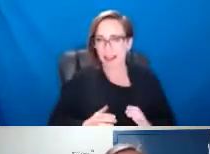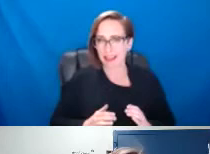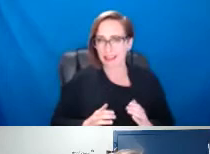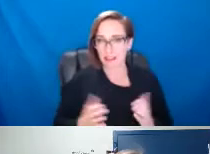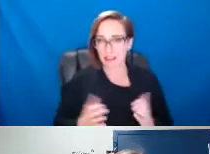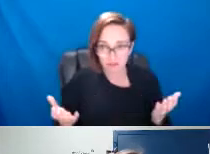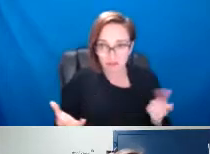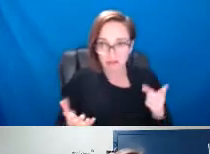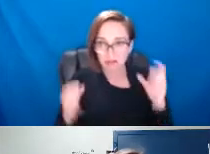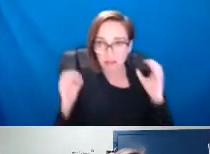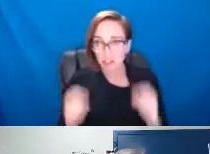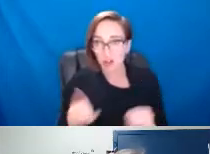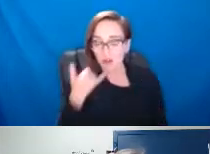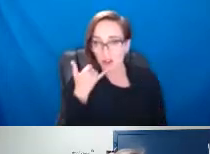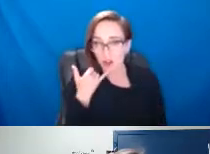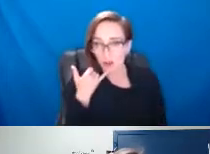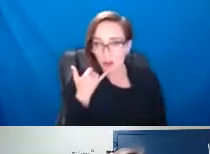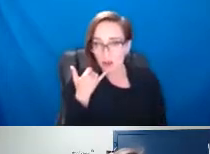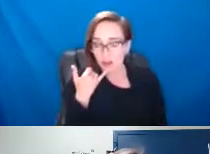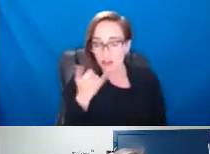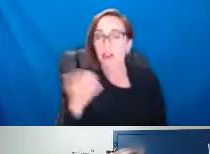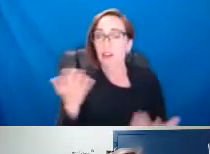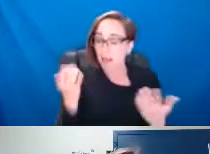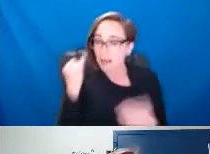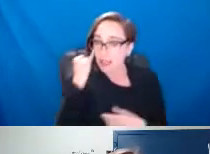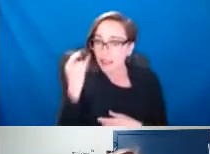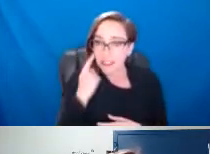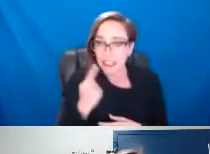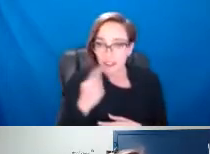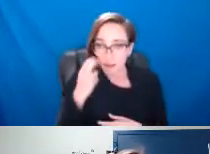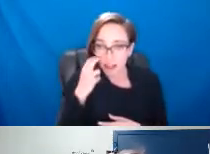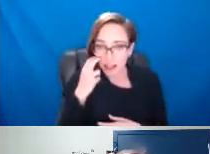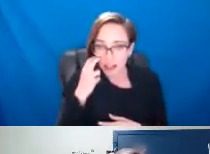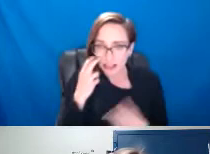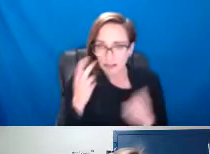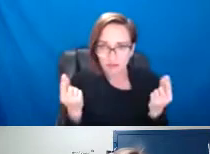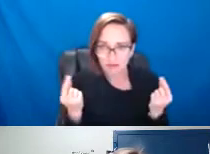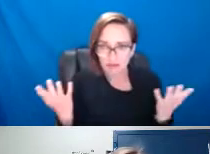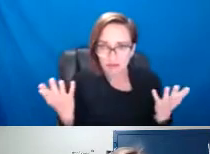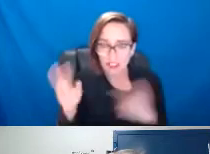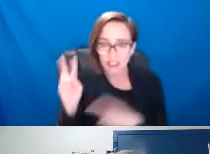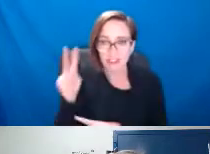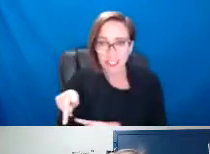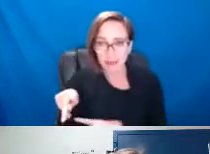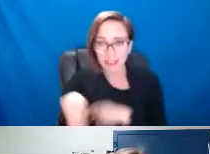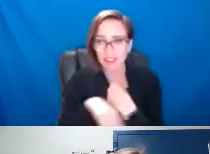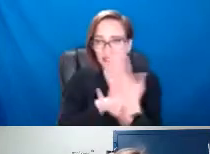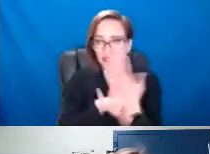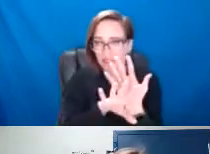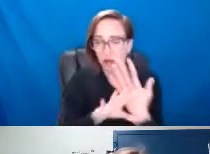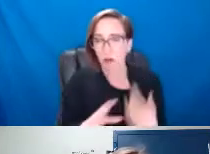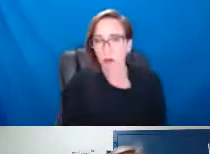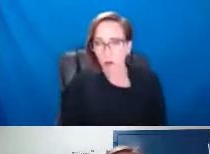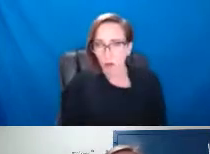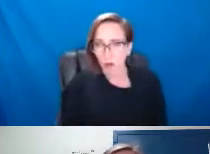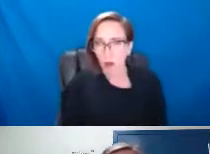phone, especially if they were deaf, blind. Video phones are so important because they're